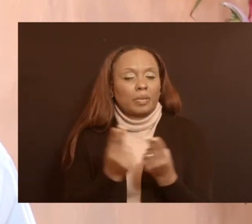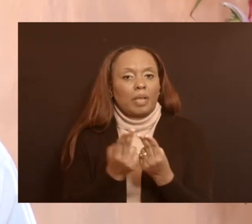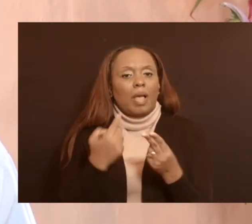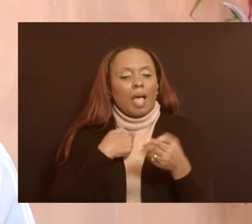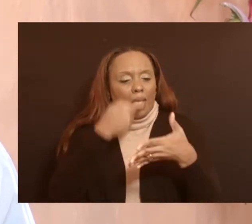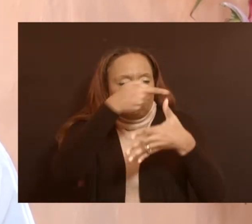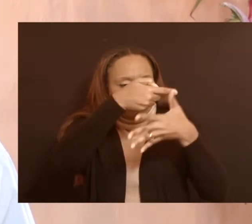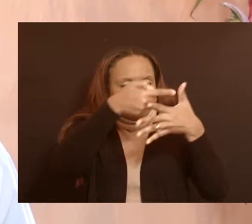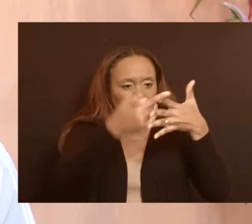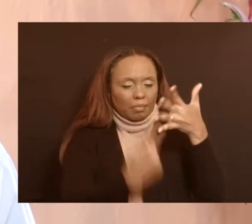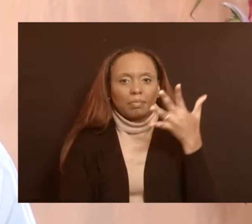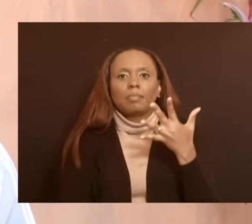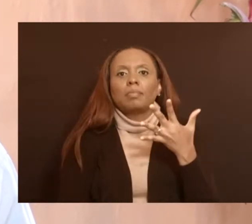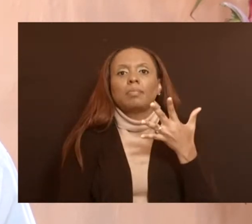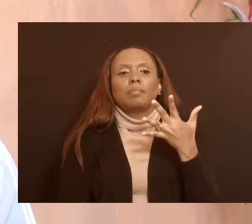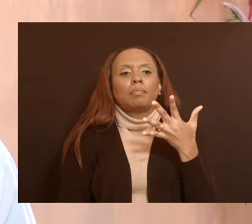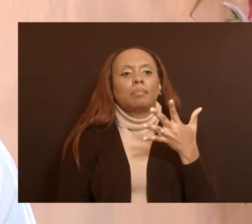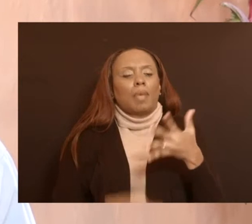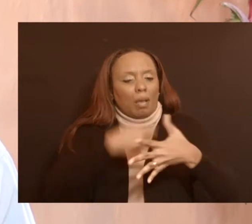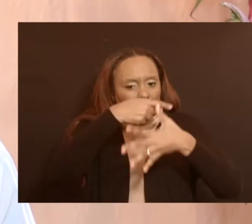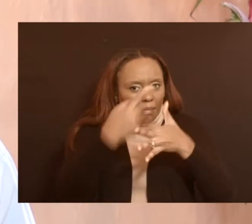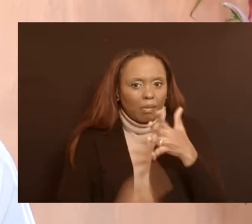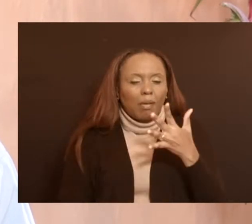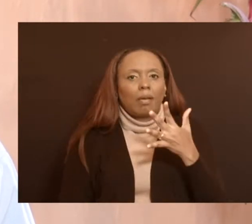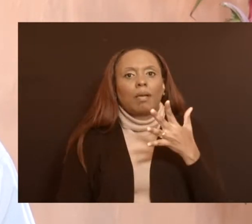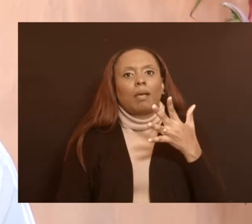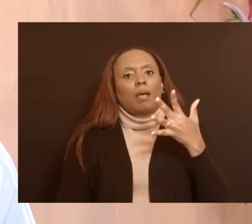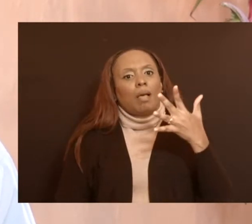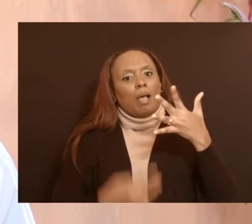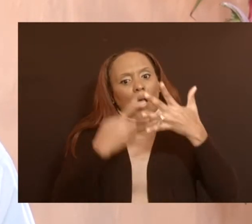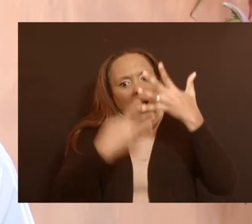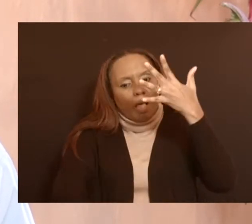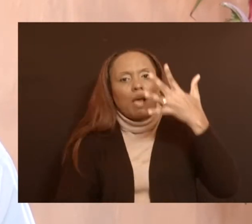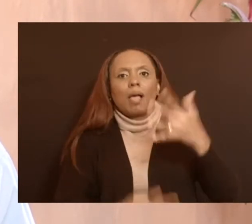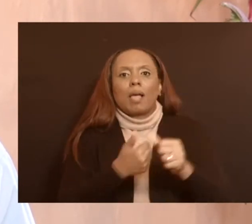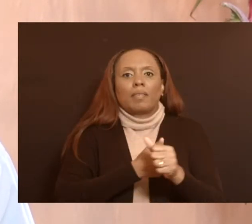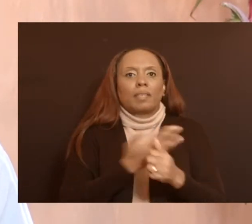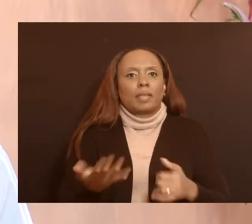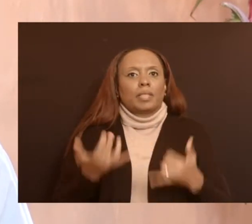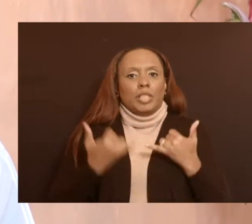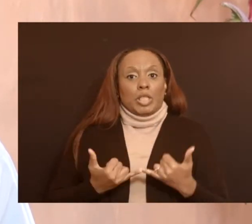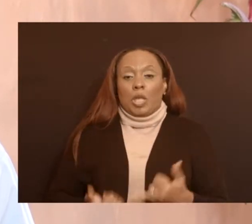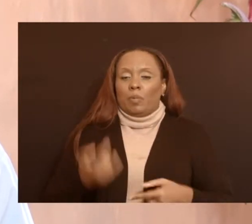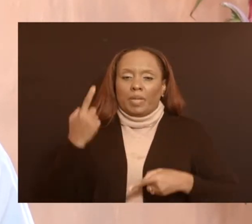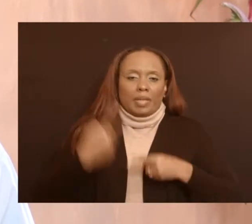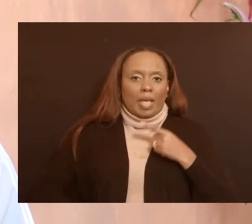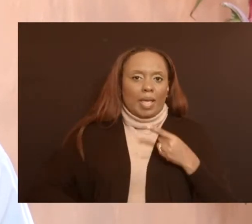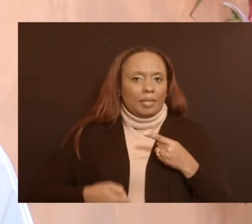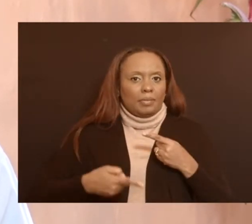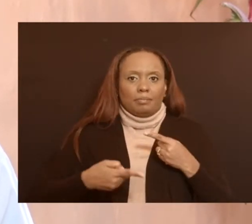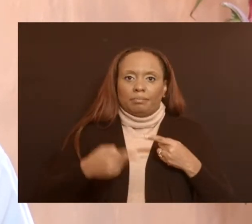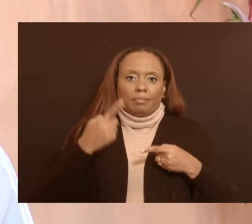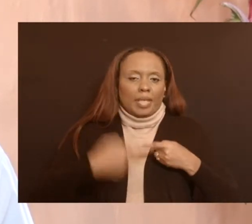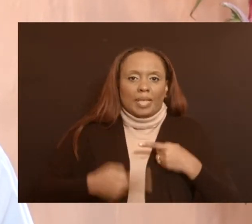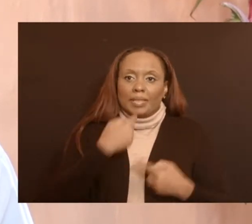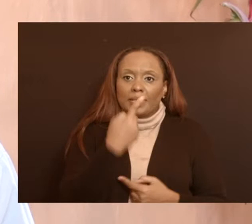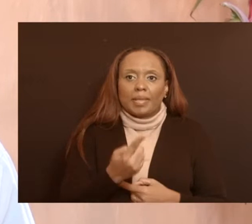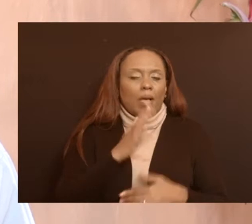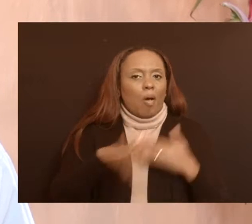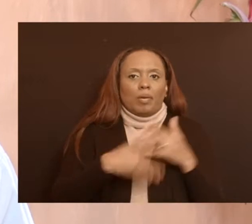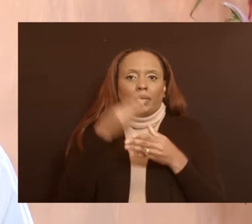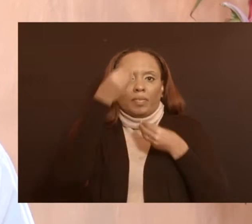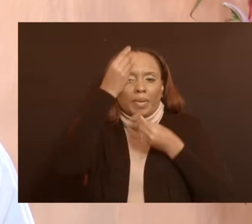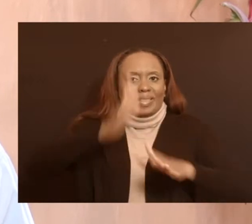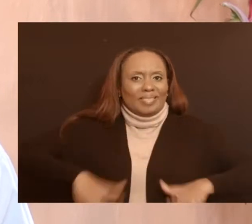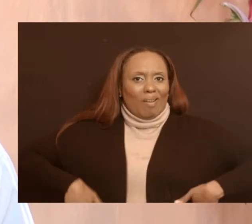through all of the details with the unions. We are not in a position at this point to do so because all of the details are not available.